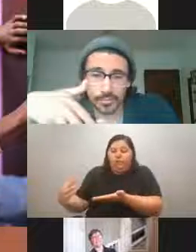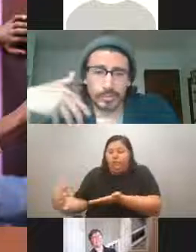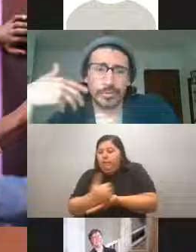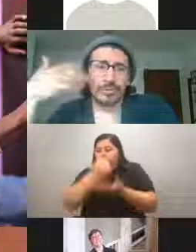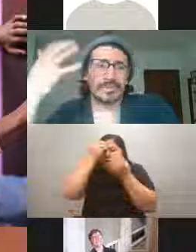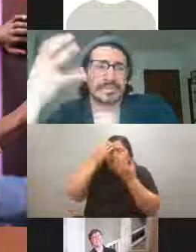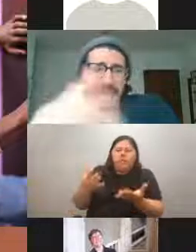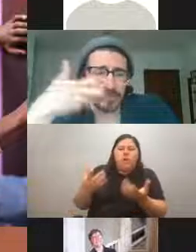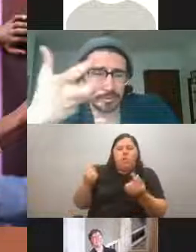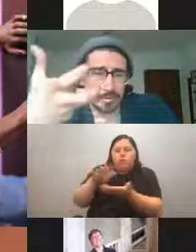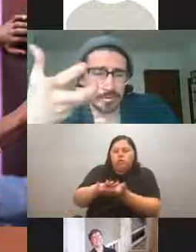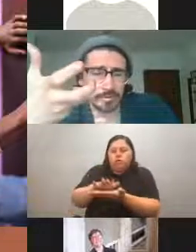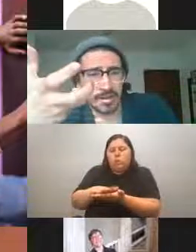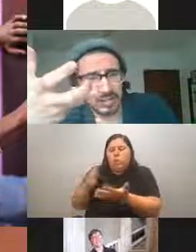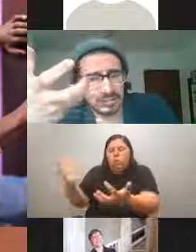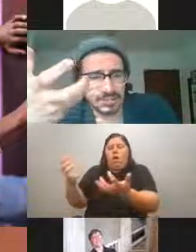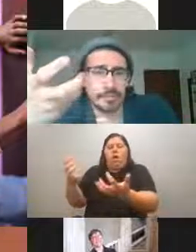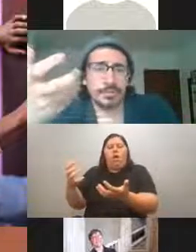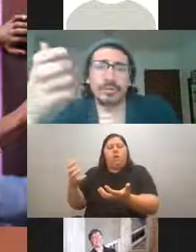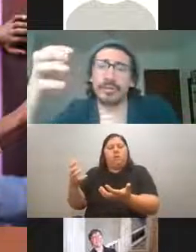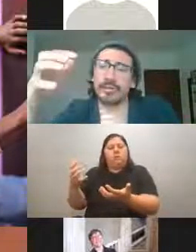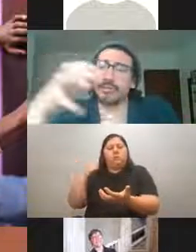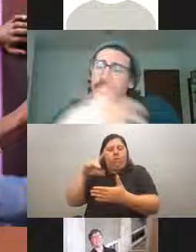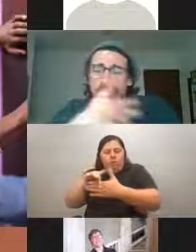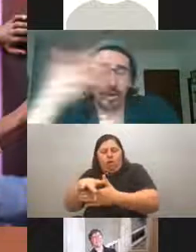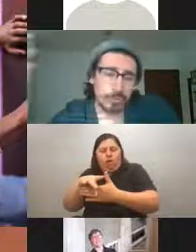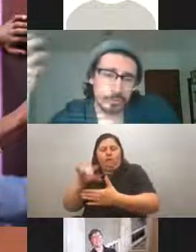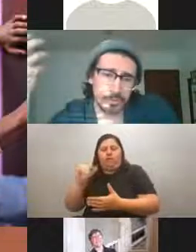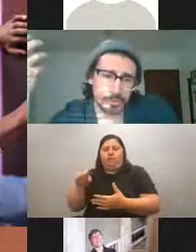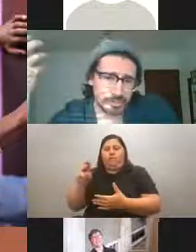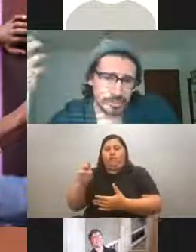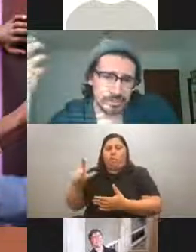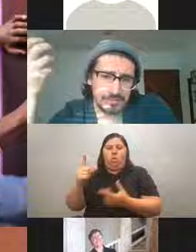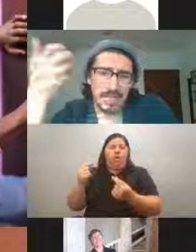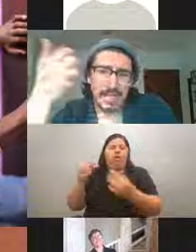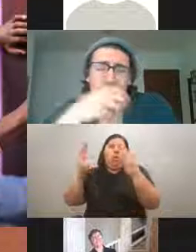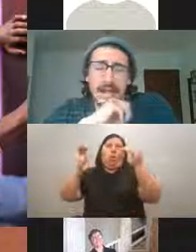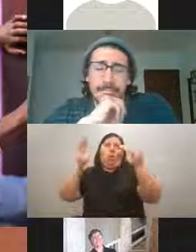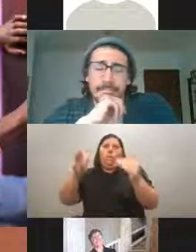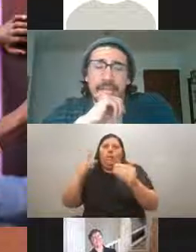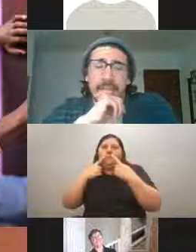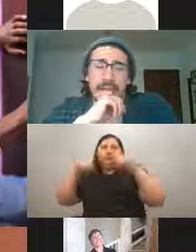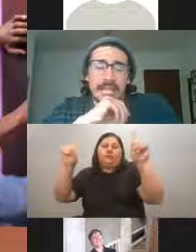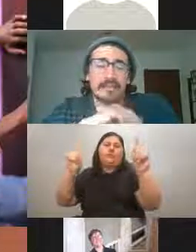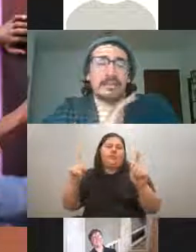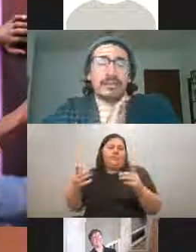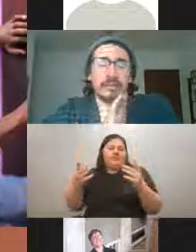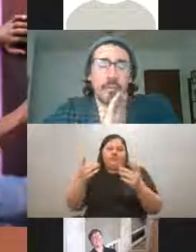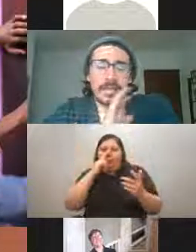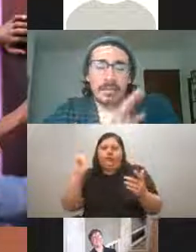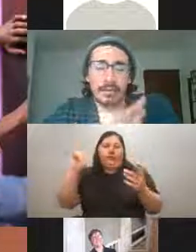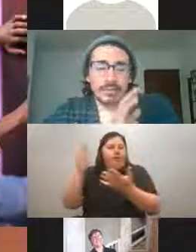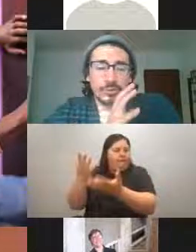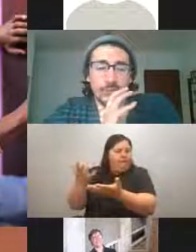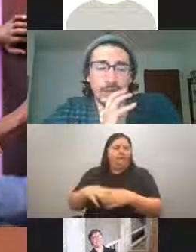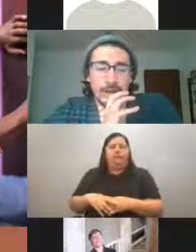the school desires for the content of the mural, what do they hope the mural will achieve. And